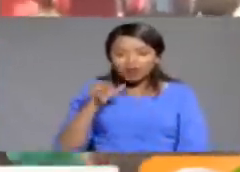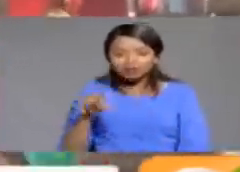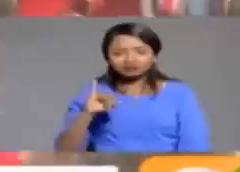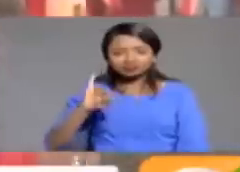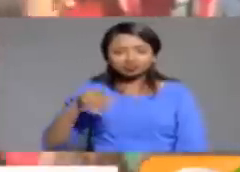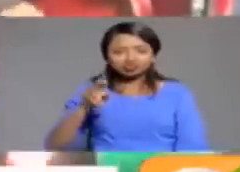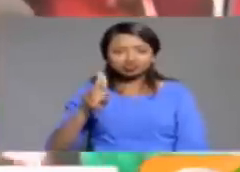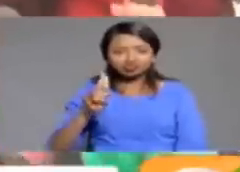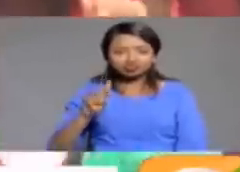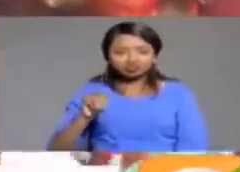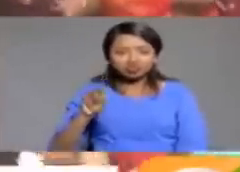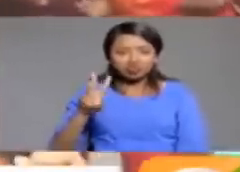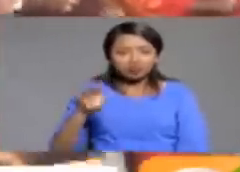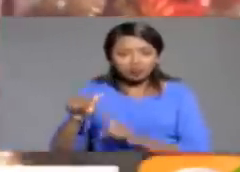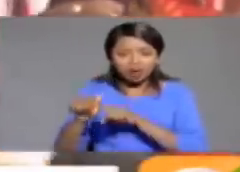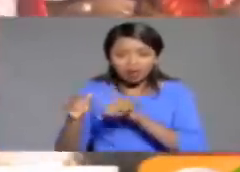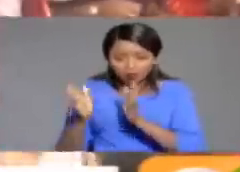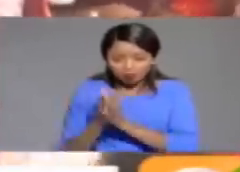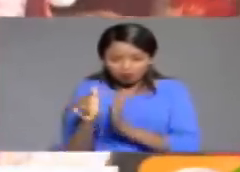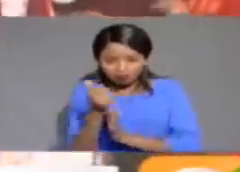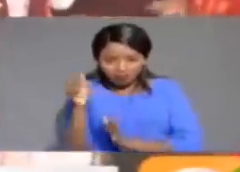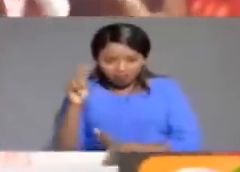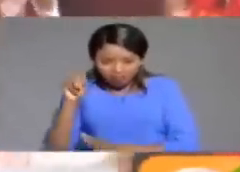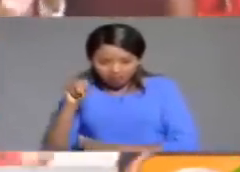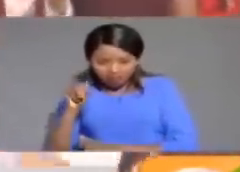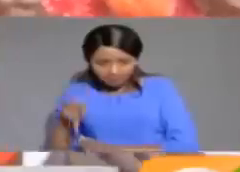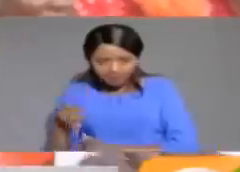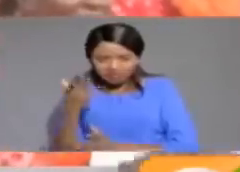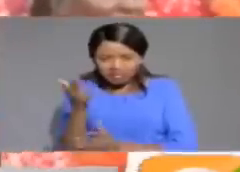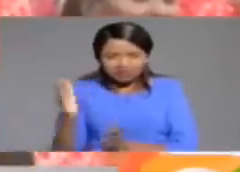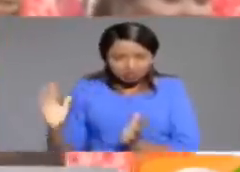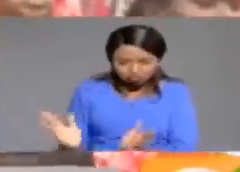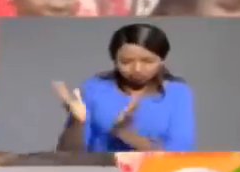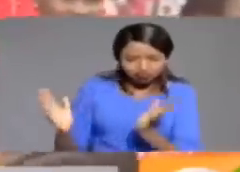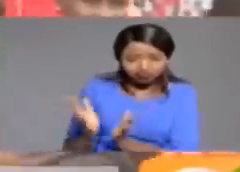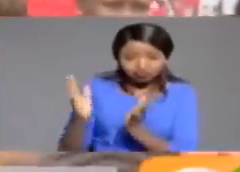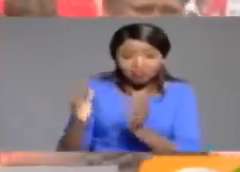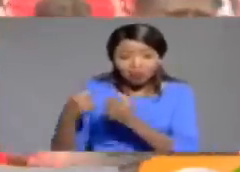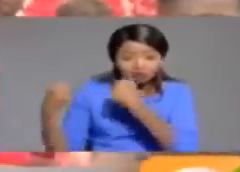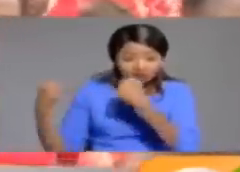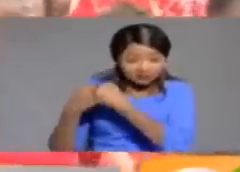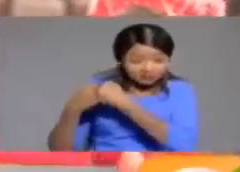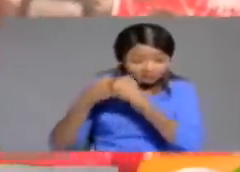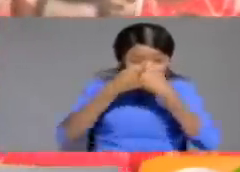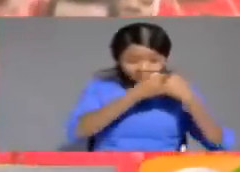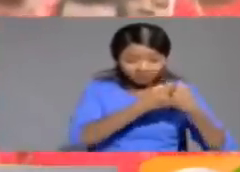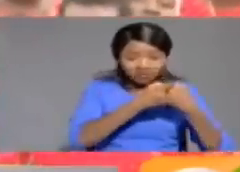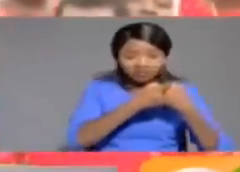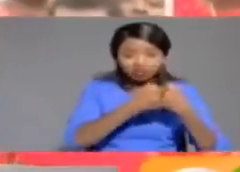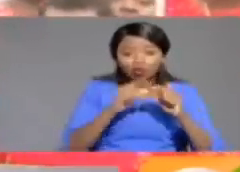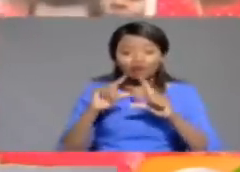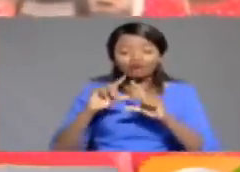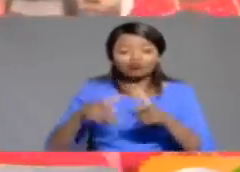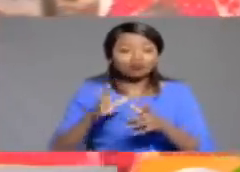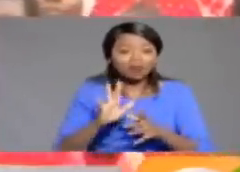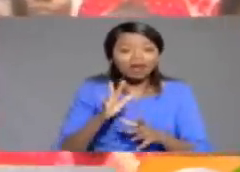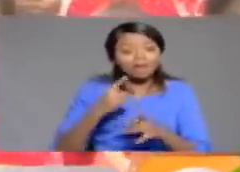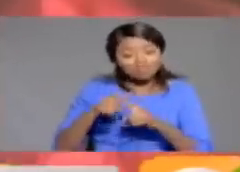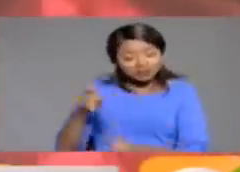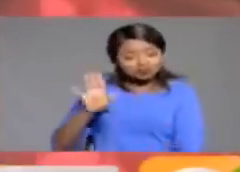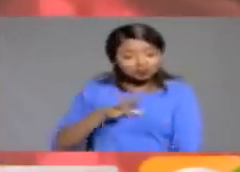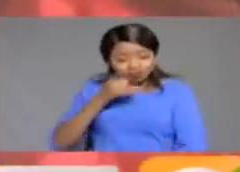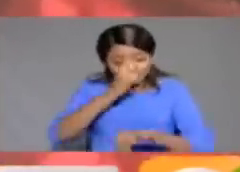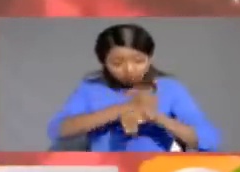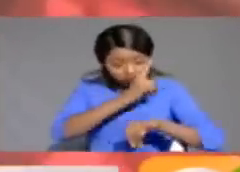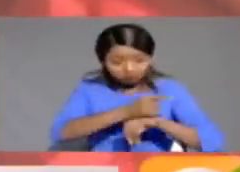women MPs, staged an opposition to the Embrace movement. While they challenged the agenda of the Embrace group, Jumwa warned against amending